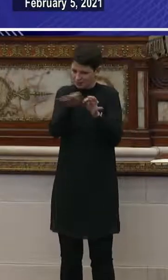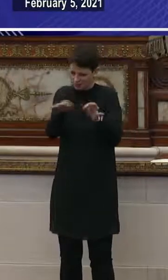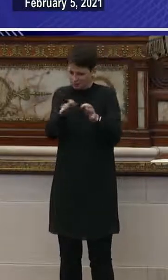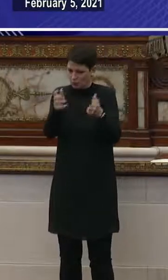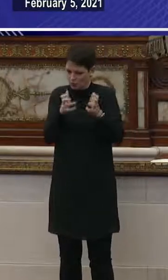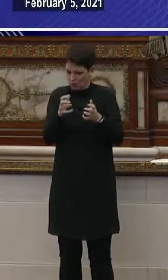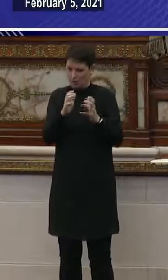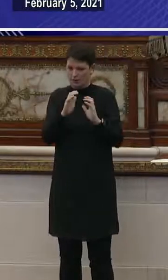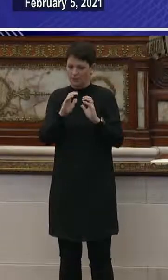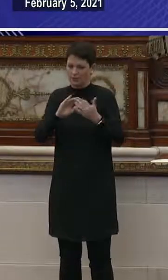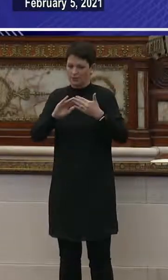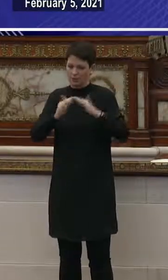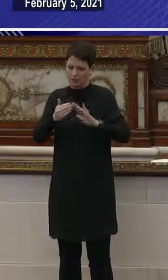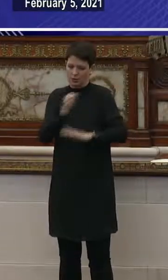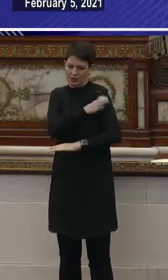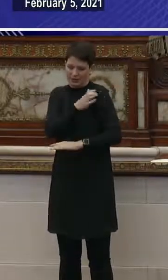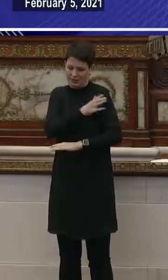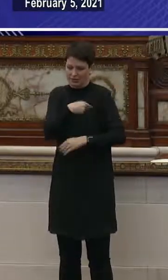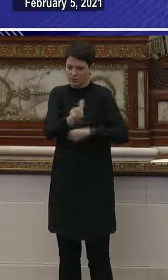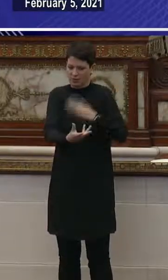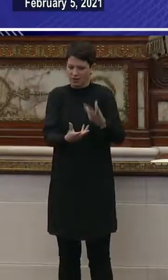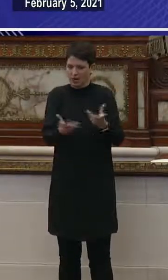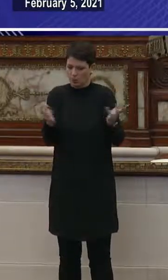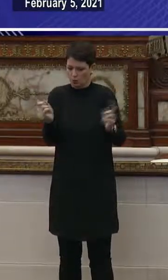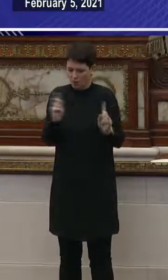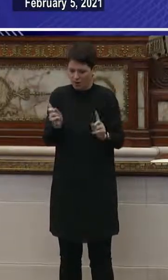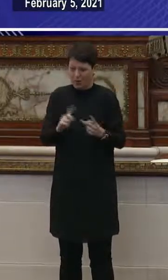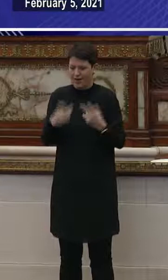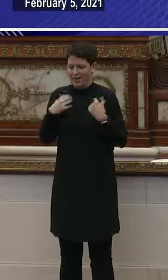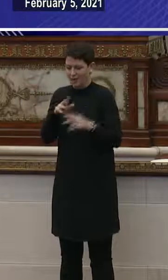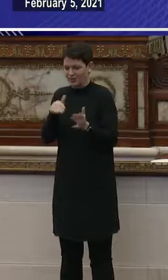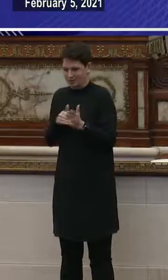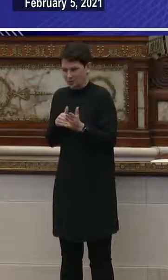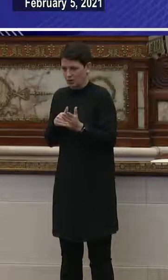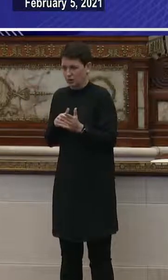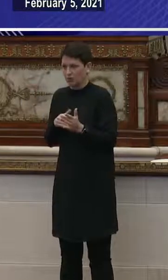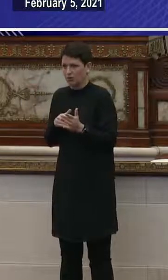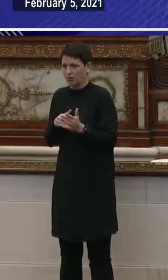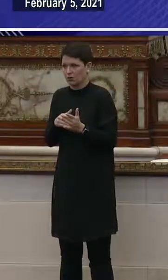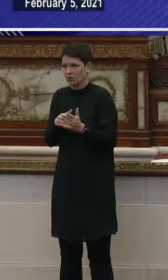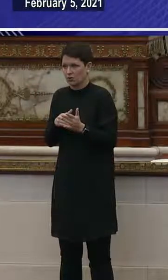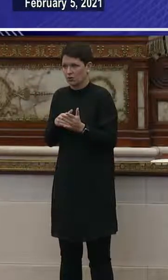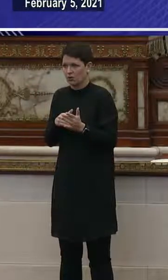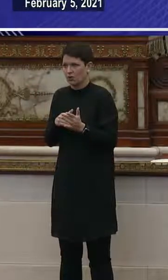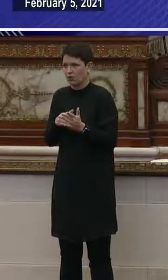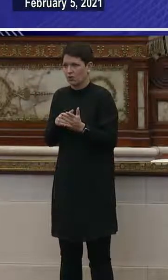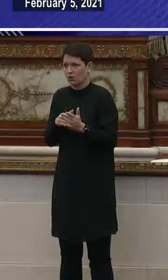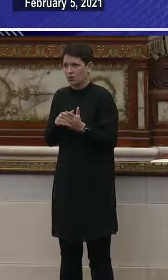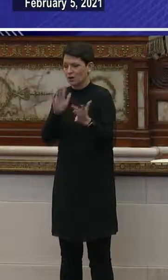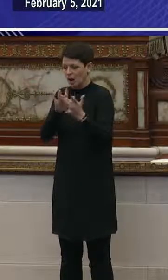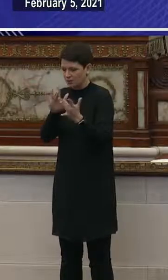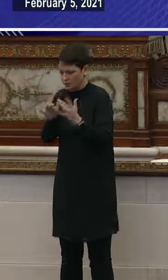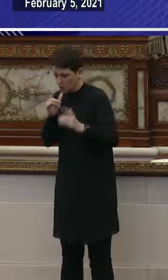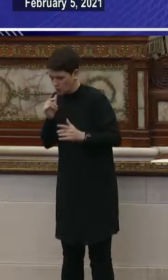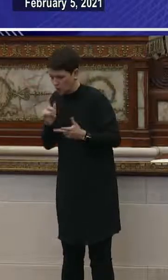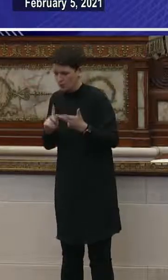What are the community clinics that they are being provided in? What are the health centers that are being outreached